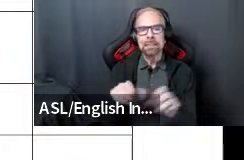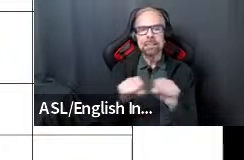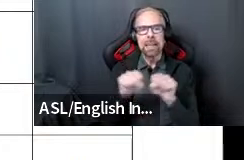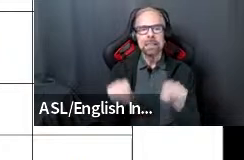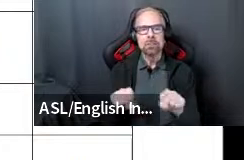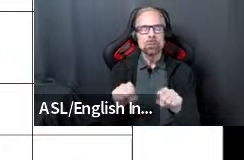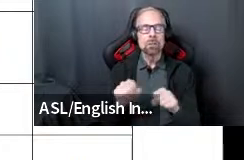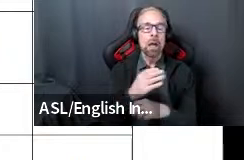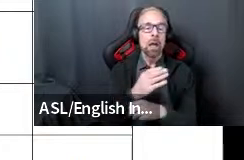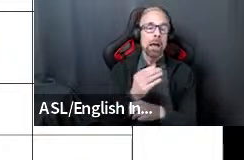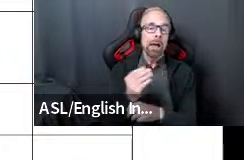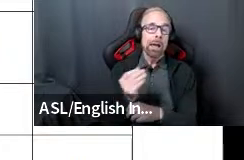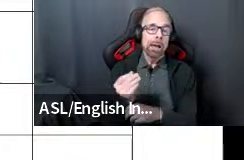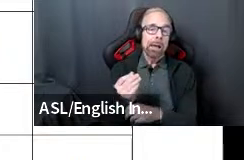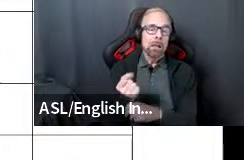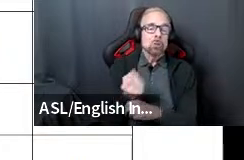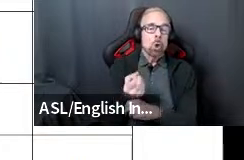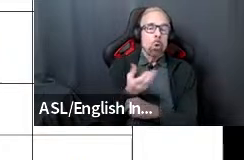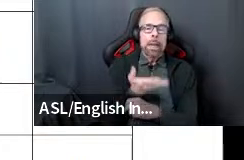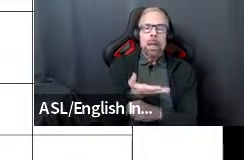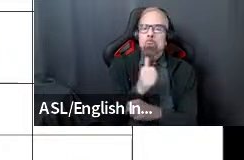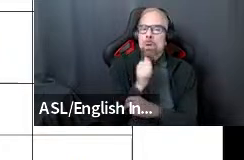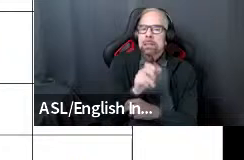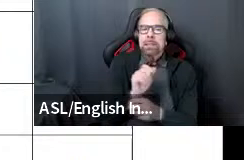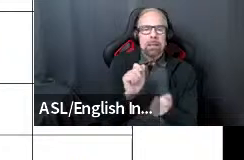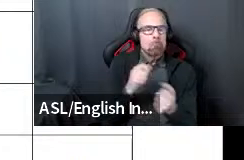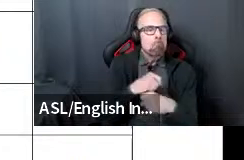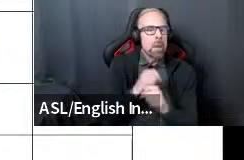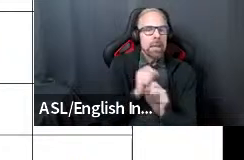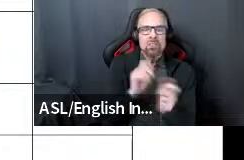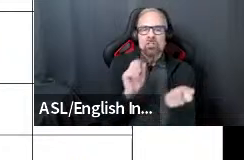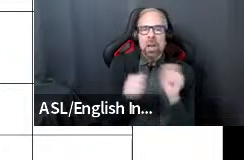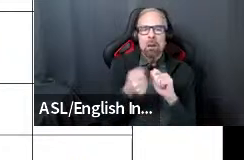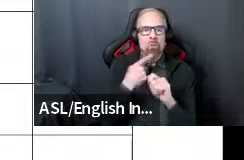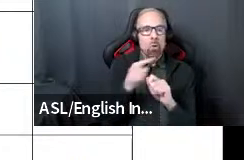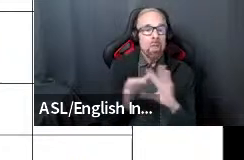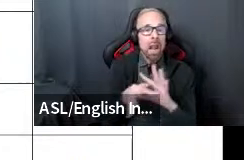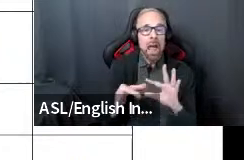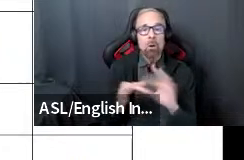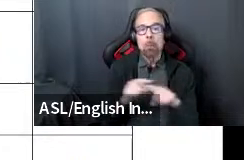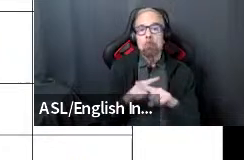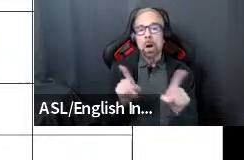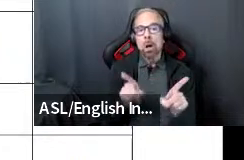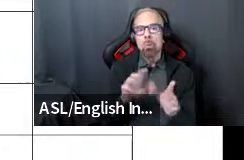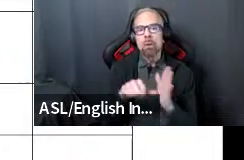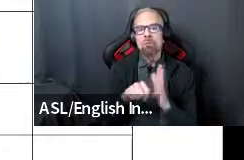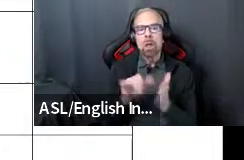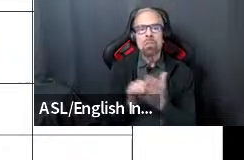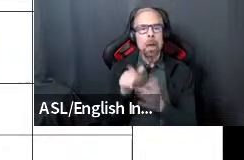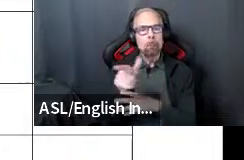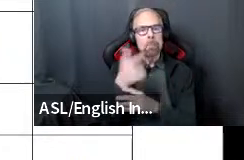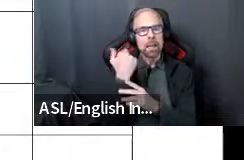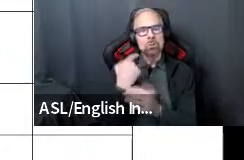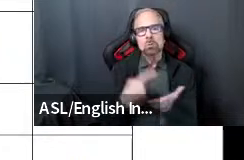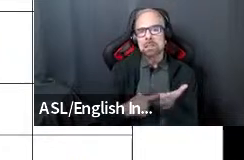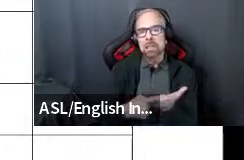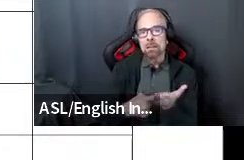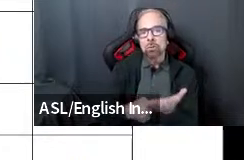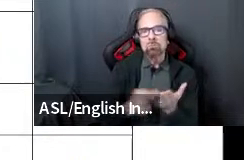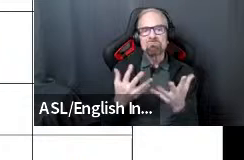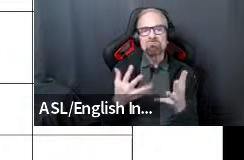And so here we didn't make changes to the language, but just want to note that given that there was a discussion about,